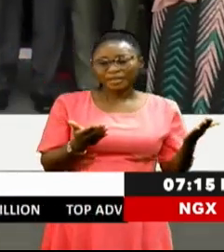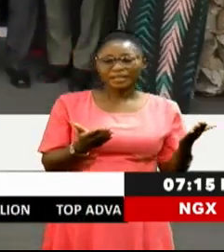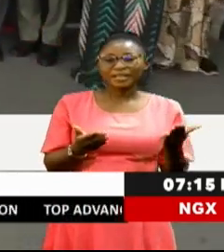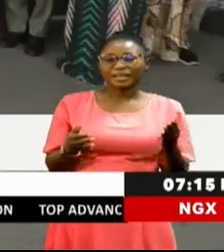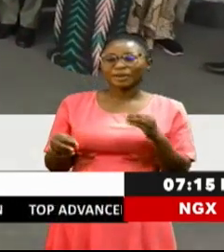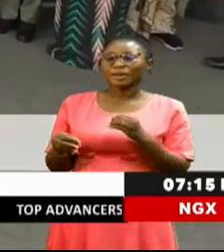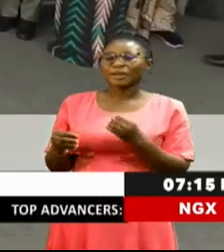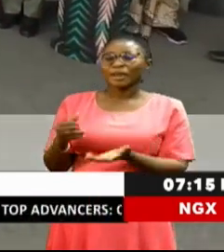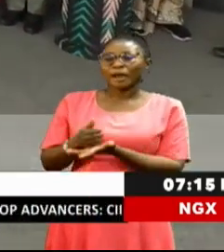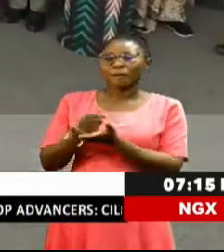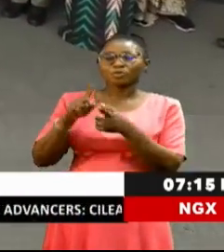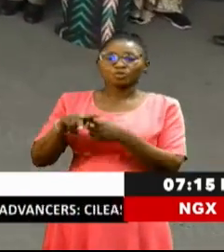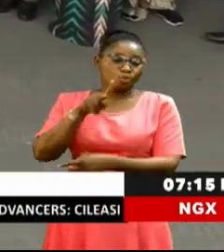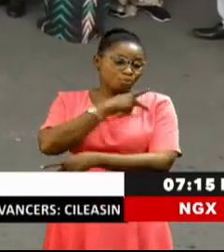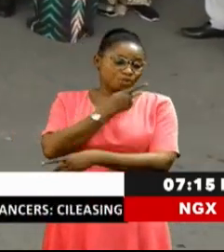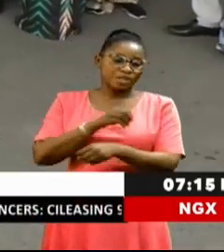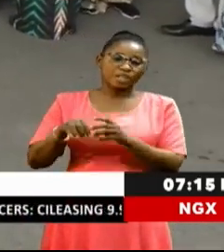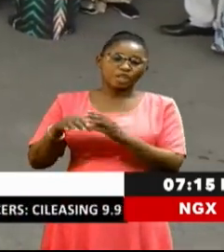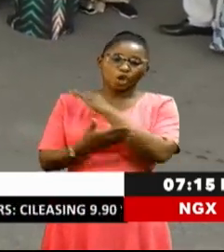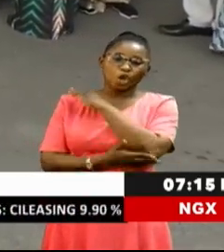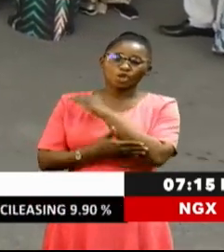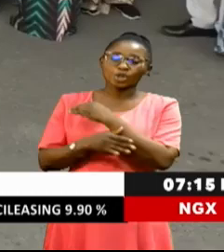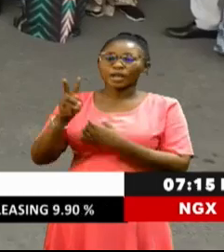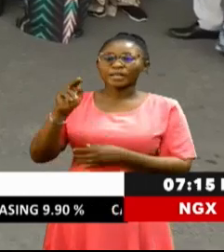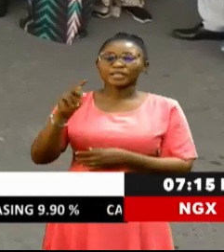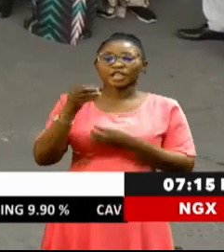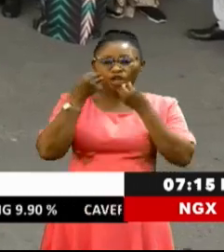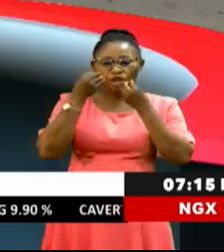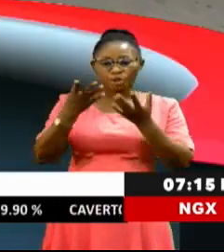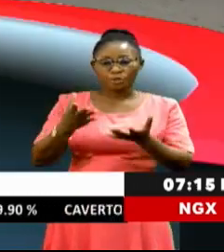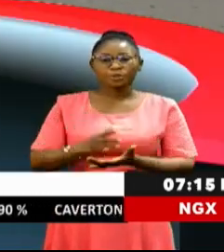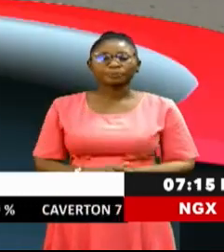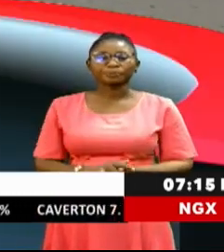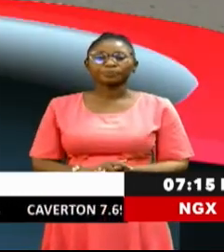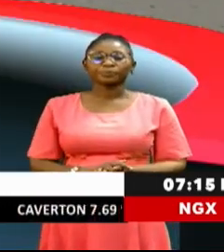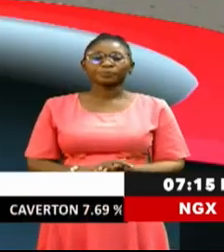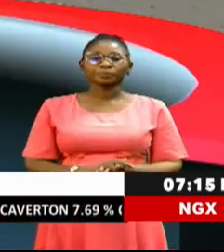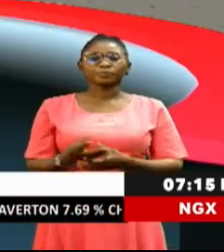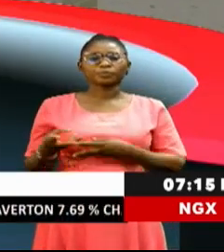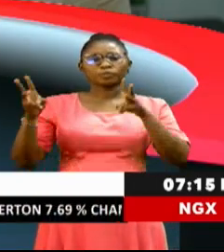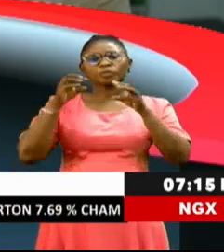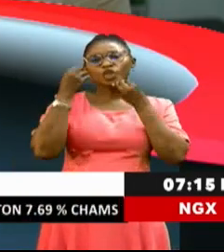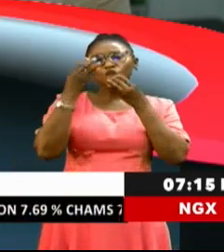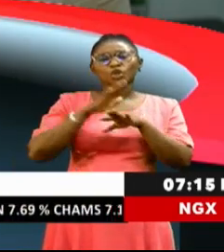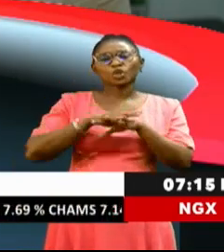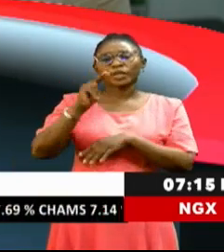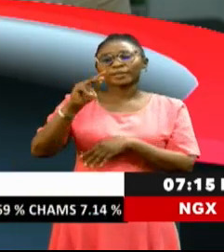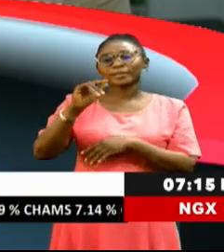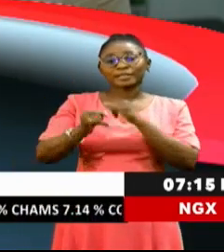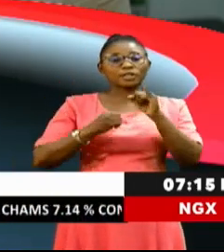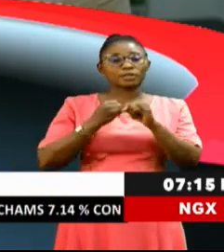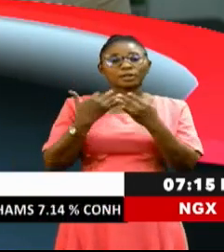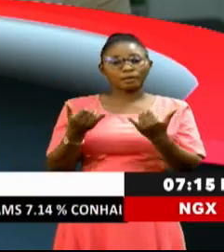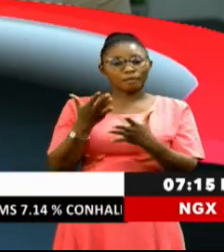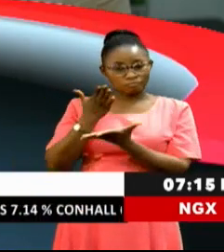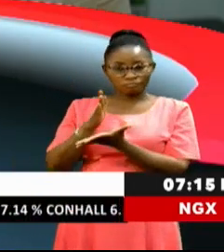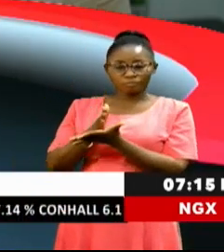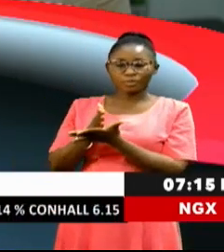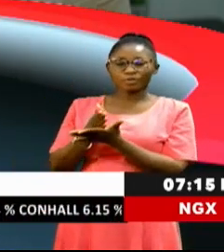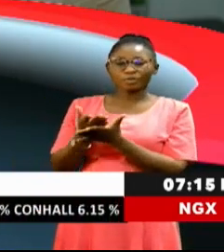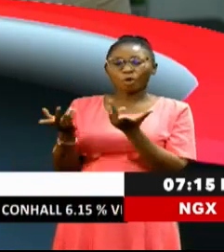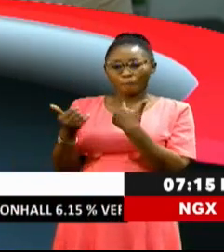country. Uche Ogochukwu, NTA News. You're watching the news on NTA International. We now take a break. We'll be